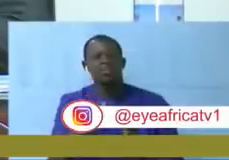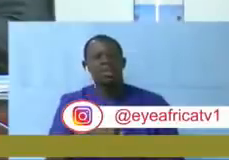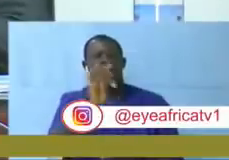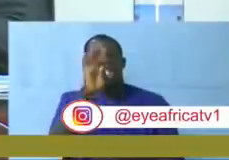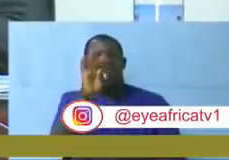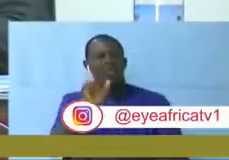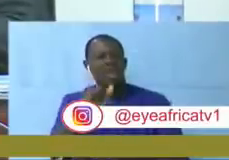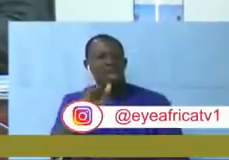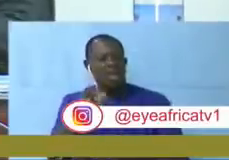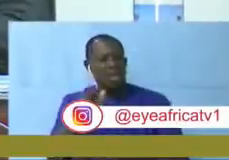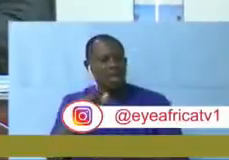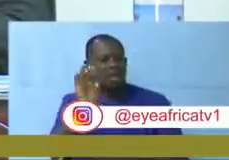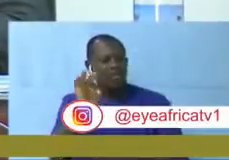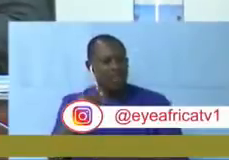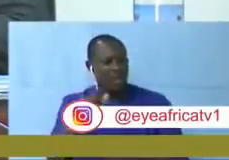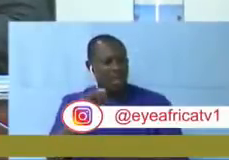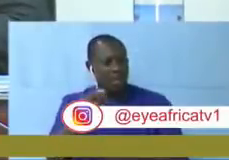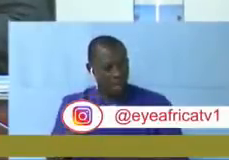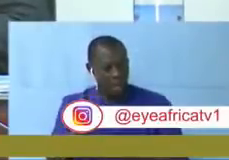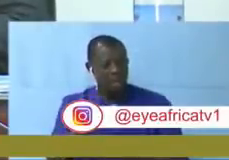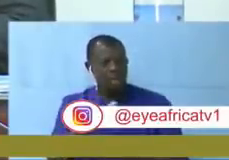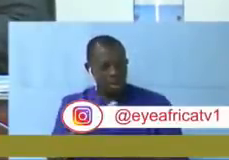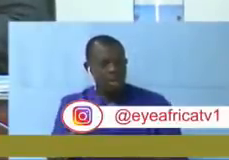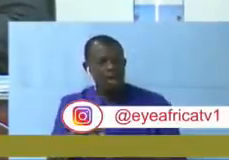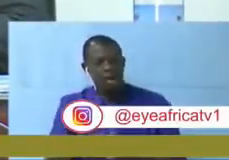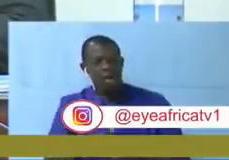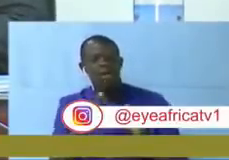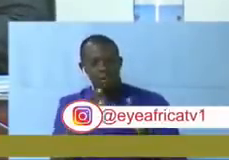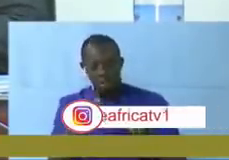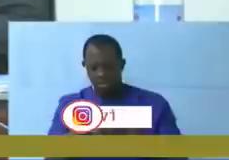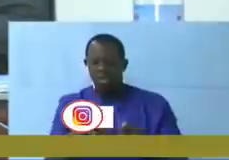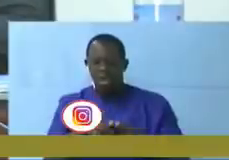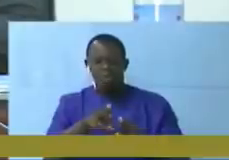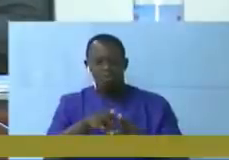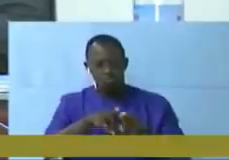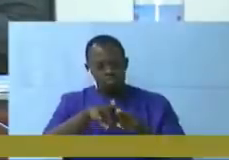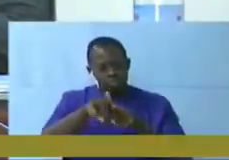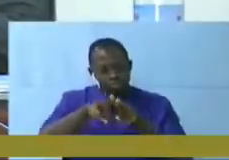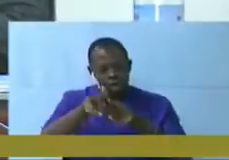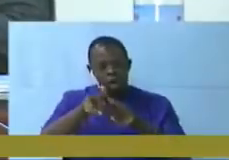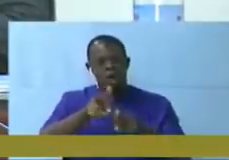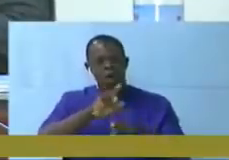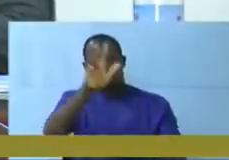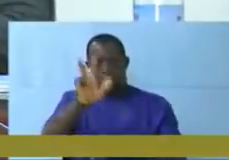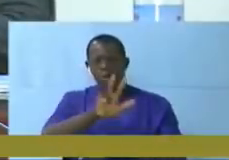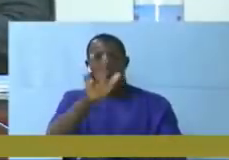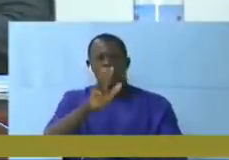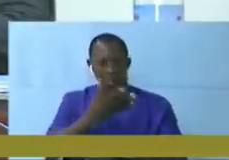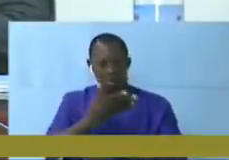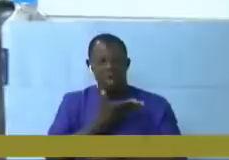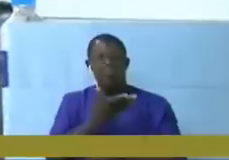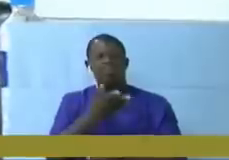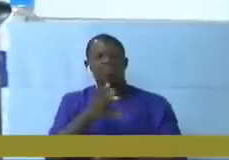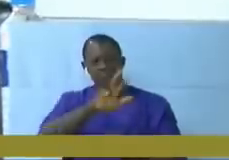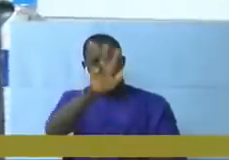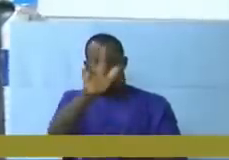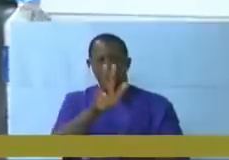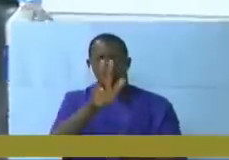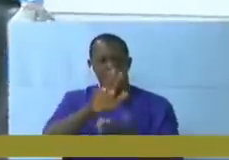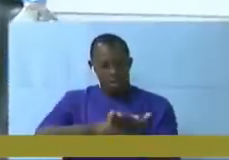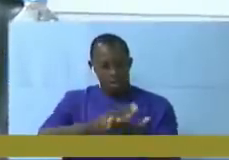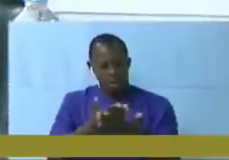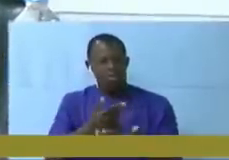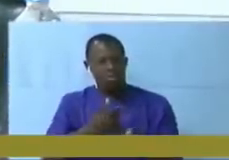So, that's a difference. We certainly do have Fana-Fana. That's right. But I have heard